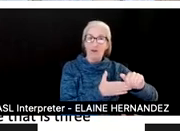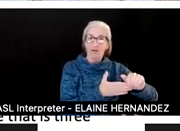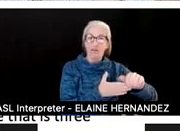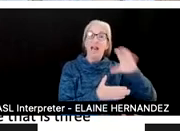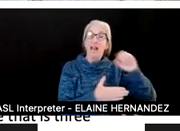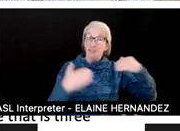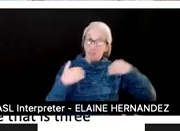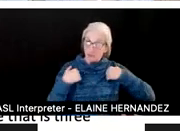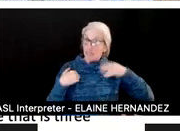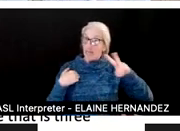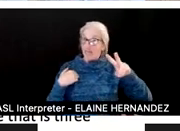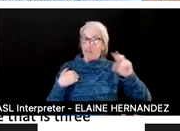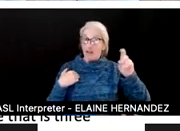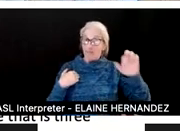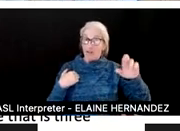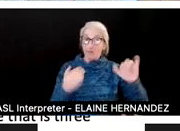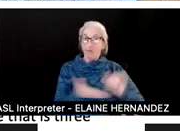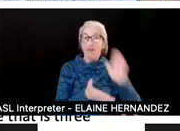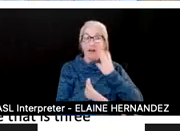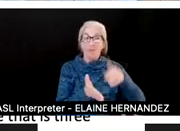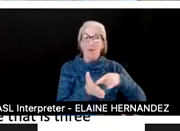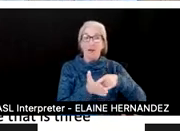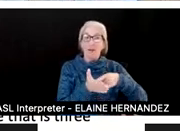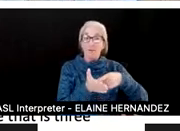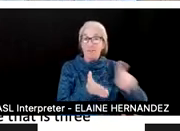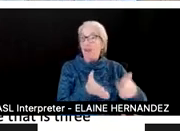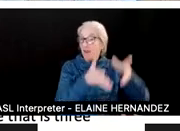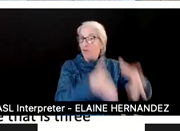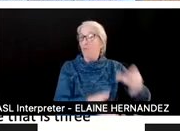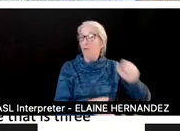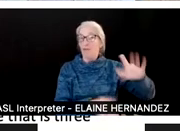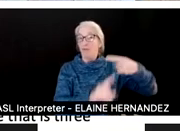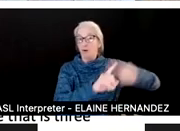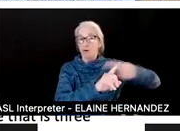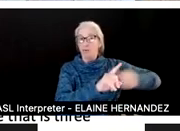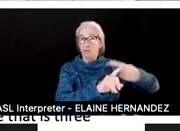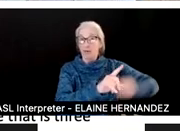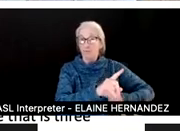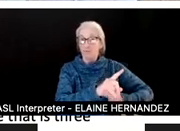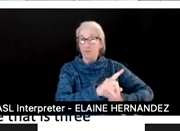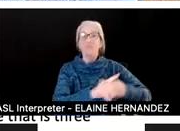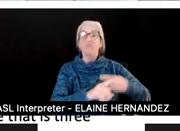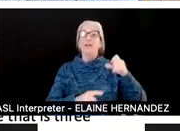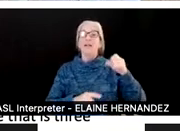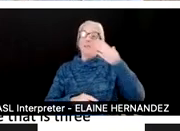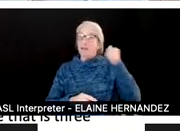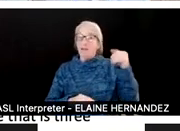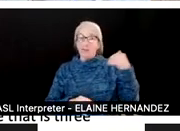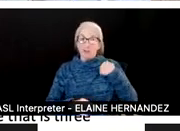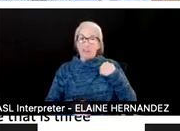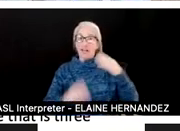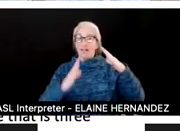remaining $760 of the rent amount. Now, when Lenny goes to calculate